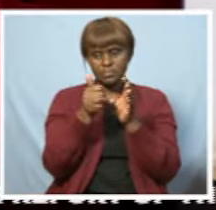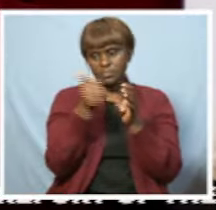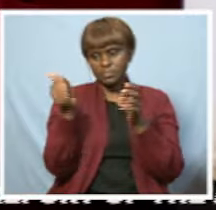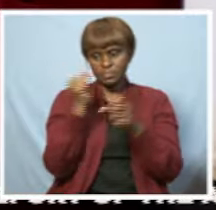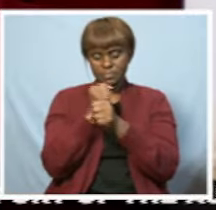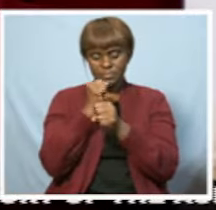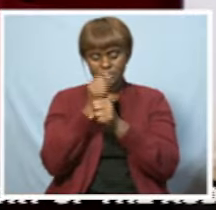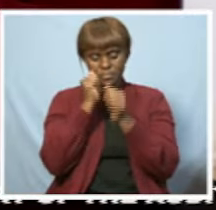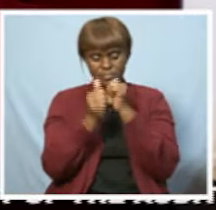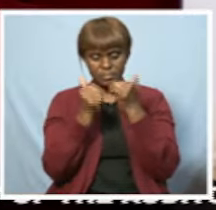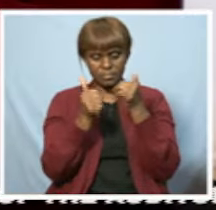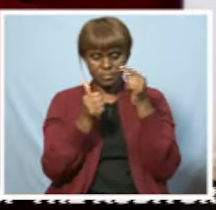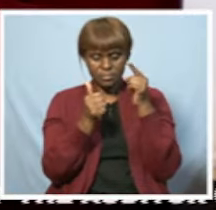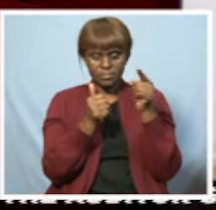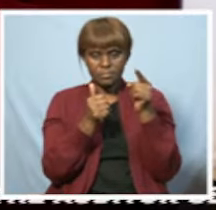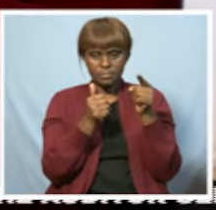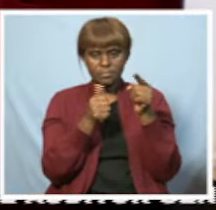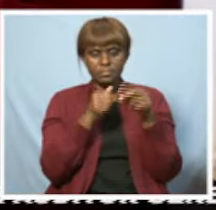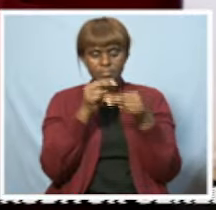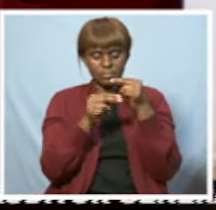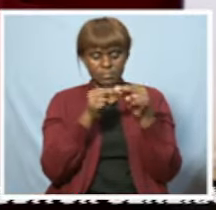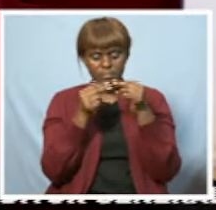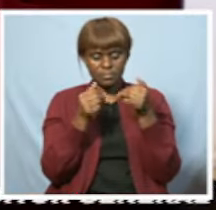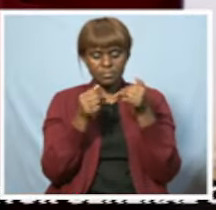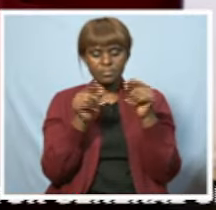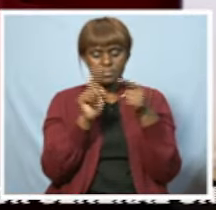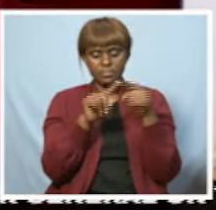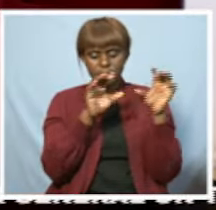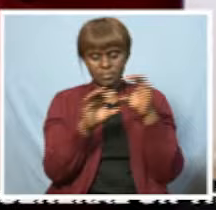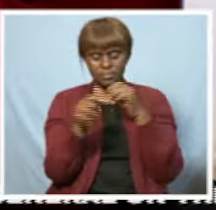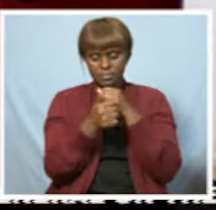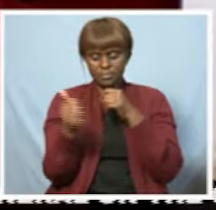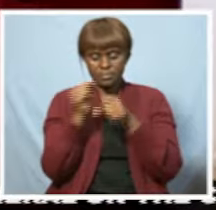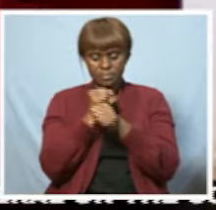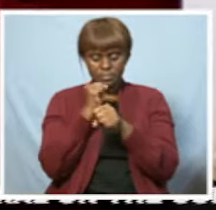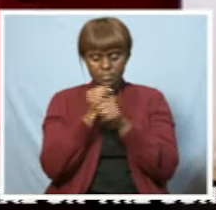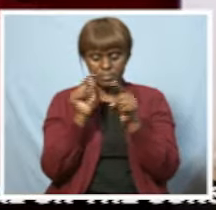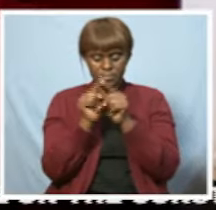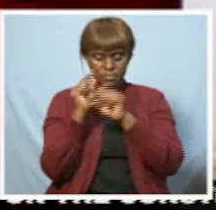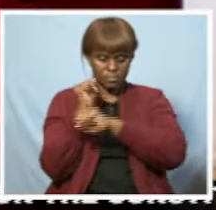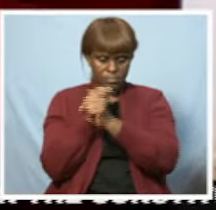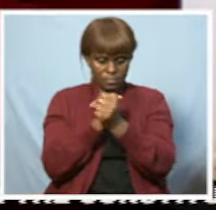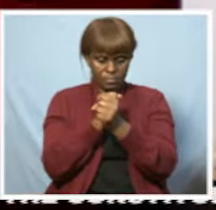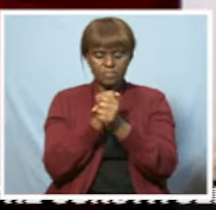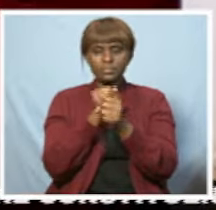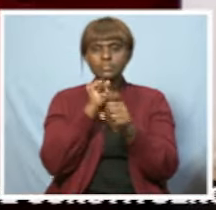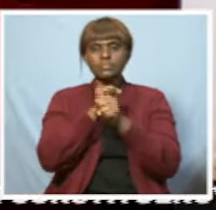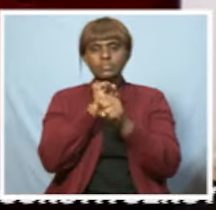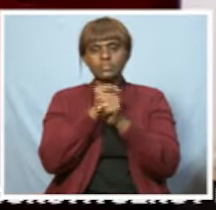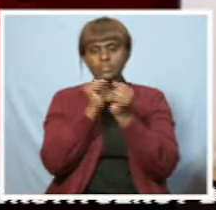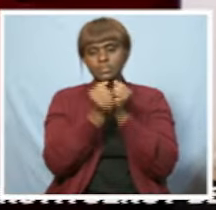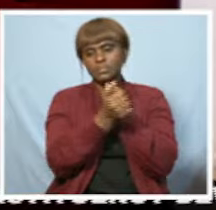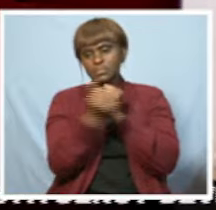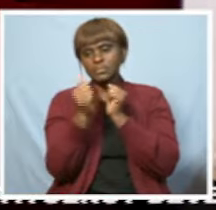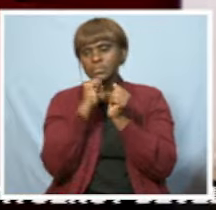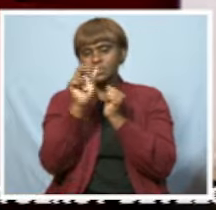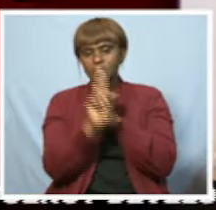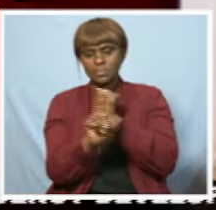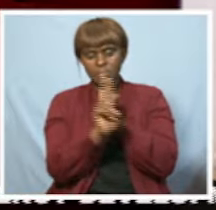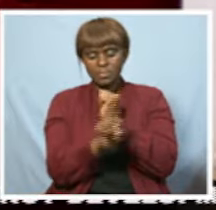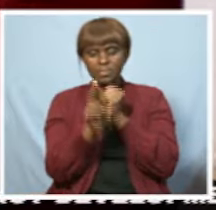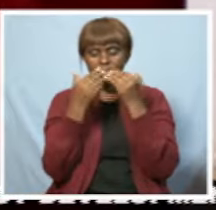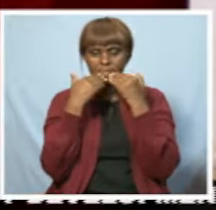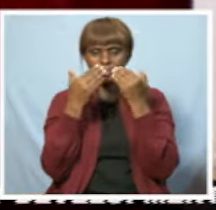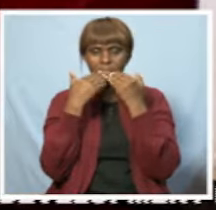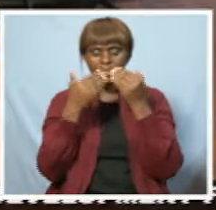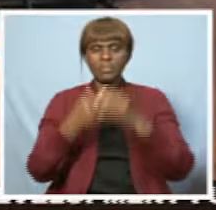works, because that meant he needed to do other works, such as protection bore works and the like, which were not in his contract. Thank